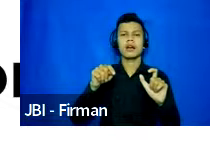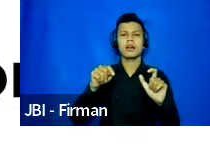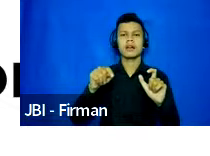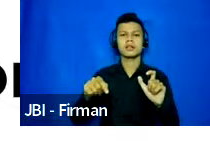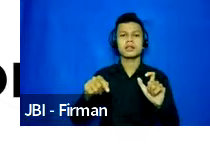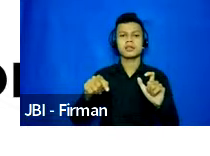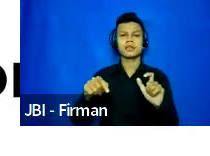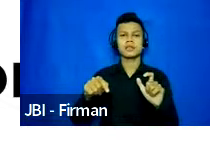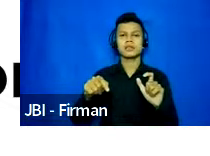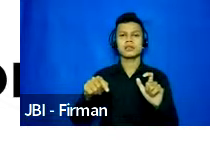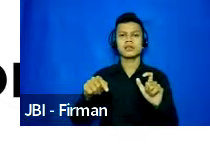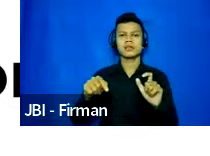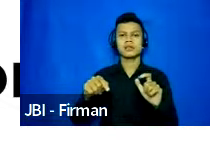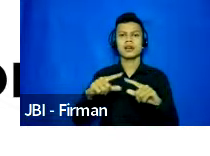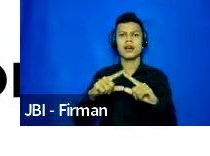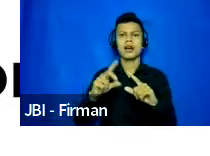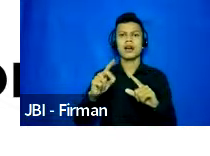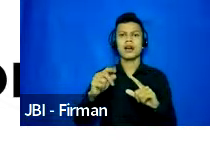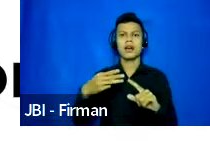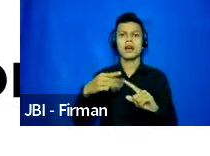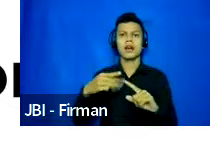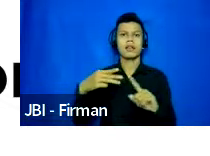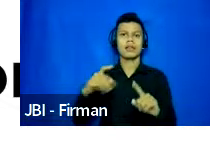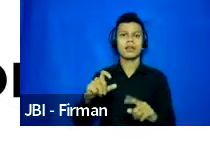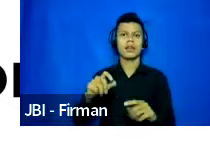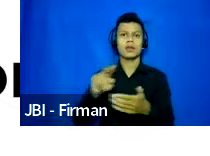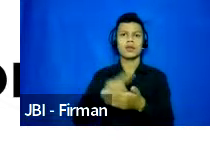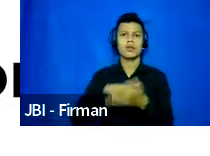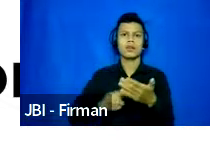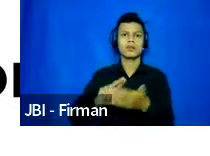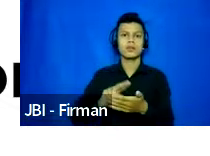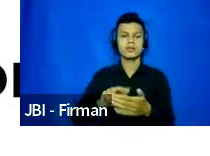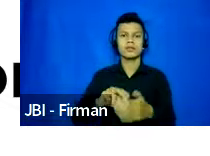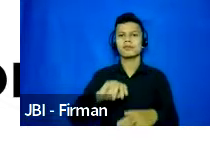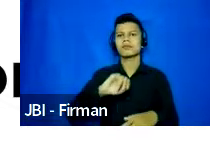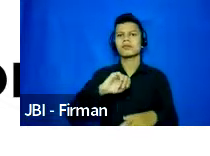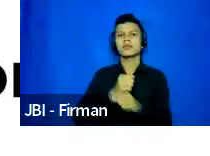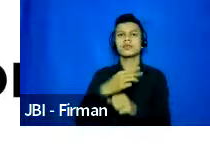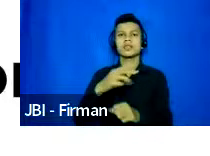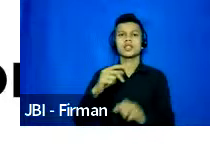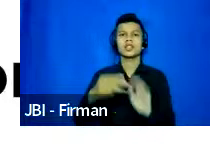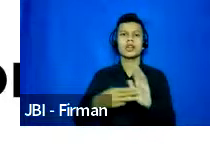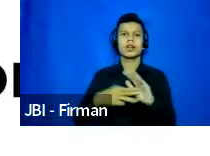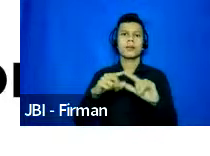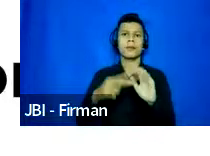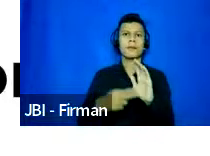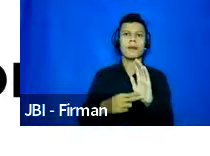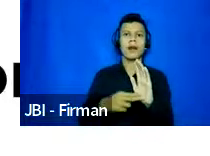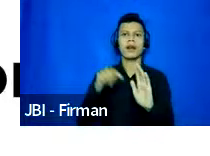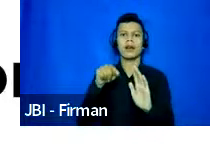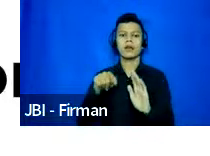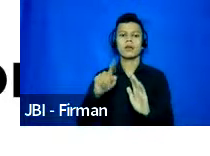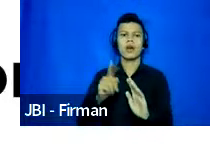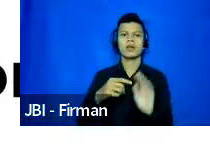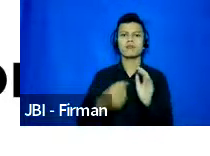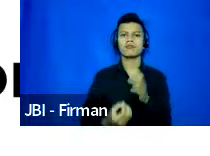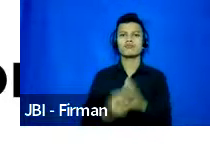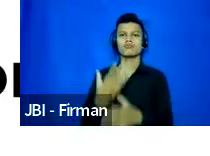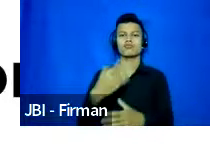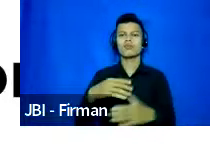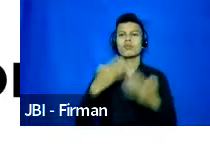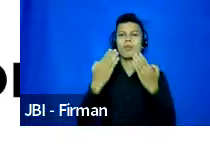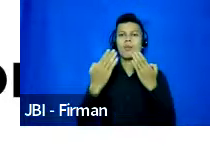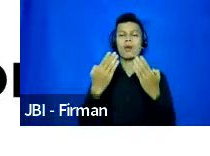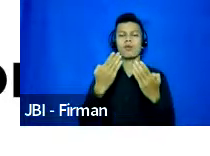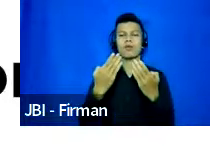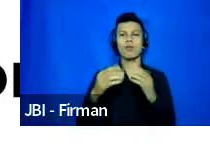Deutschland and partner also launched an open education platform, free from any payment and free